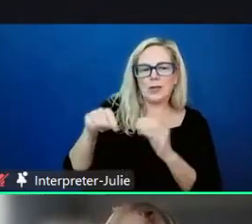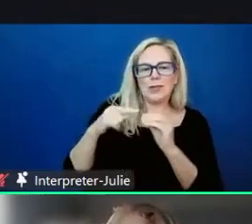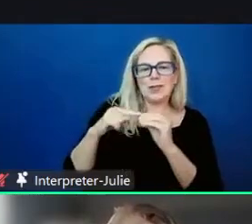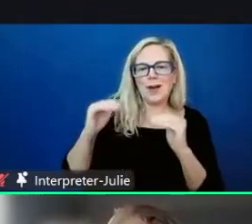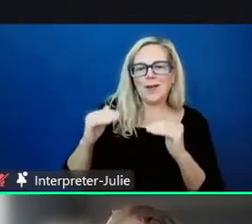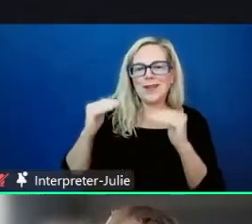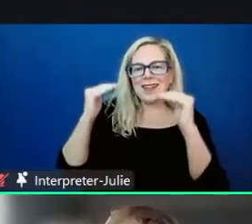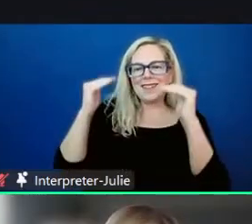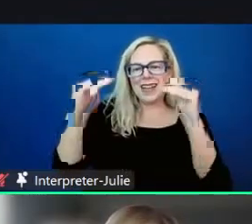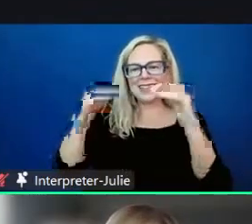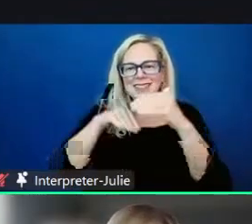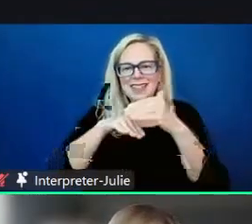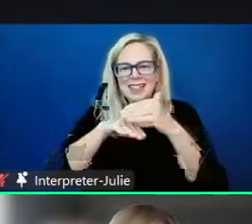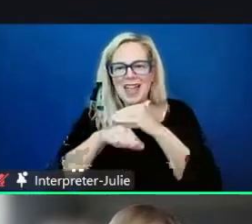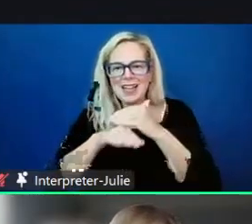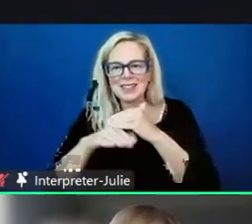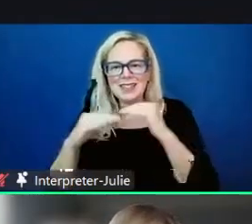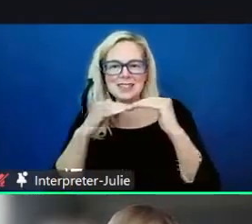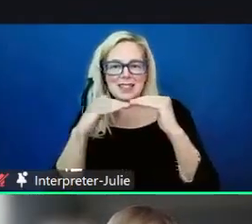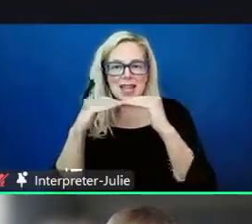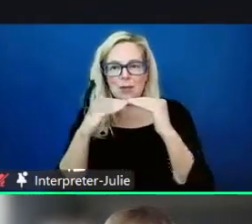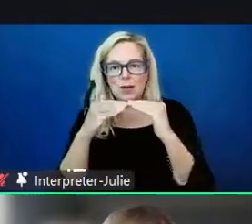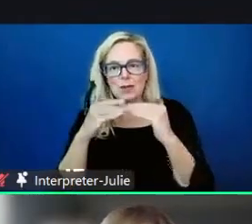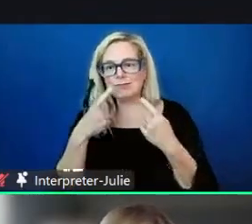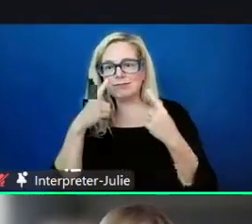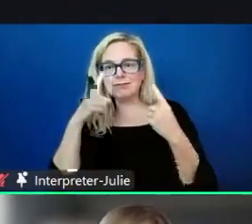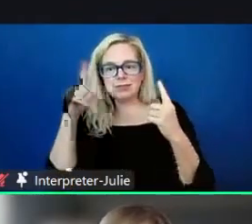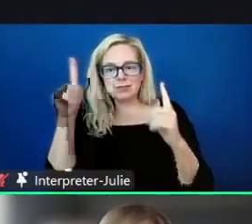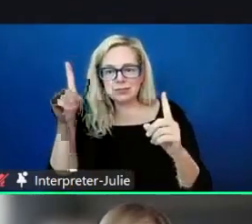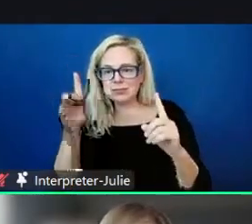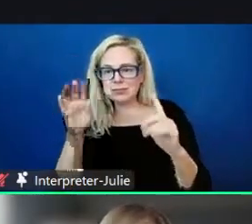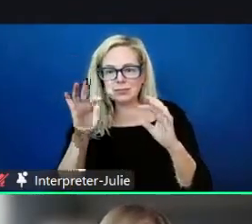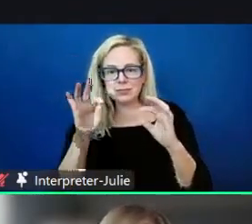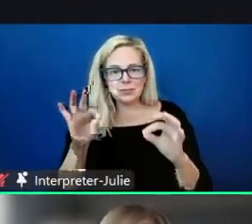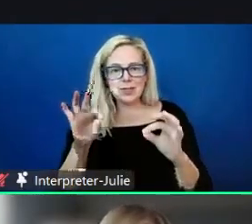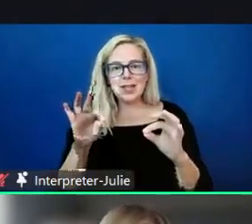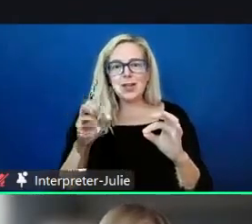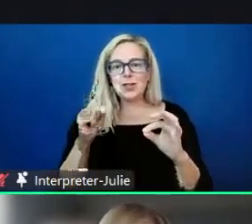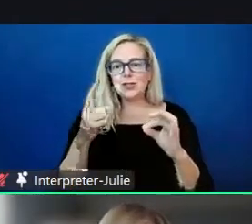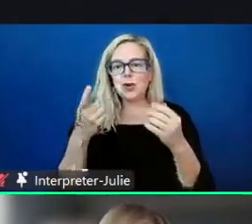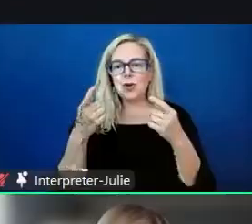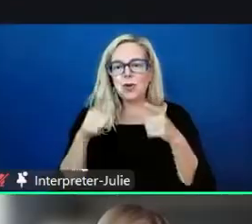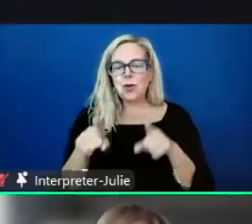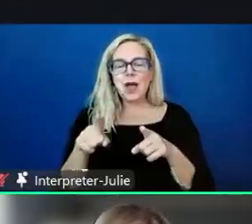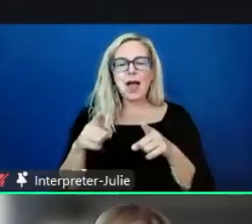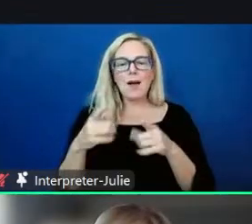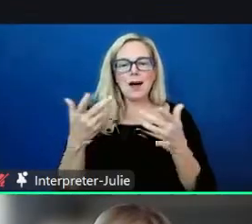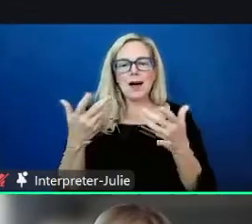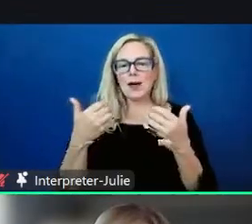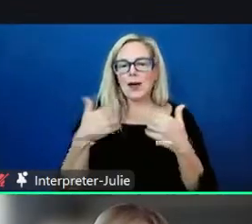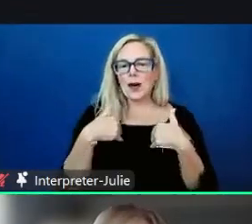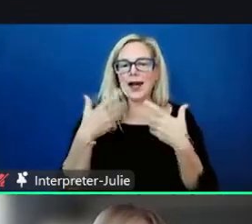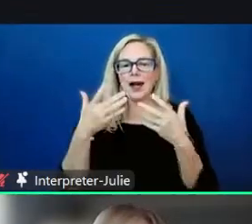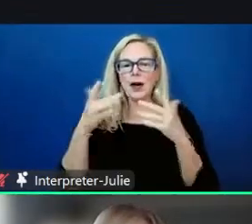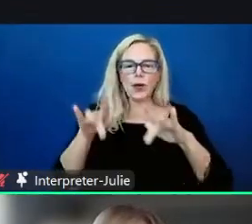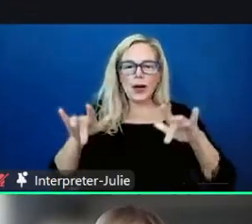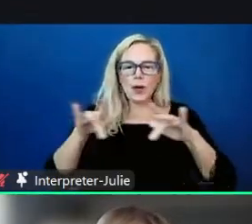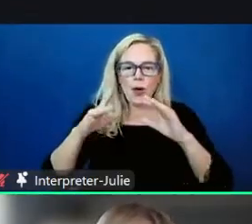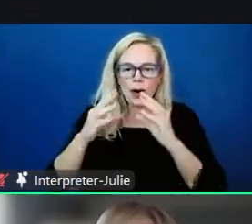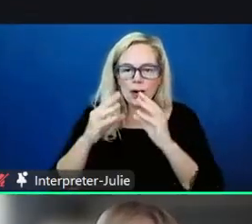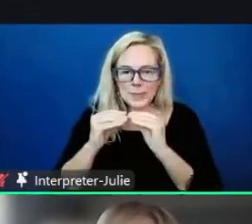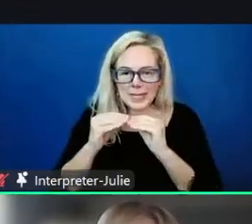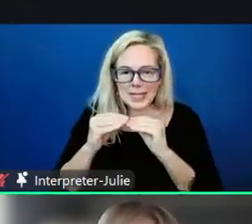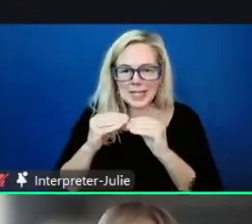It went over so well. We also have an intranet site, and so we house recordings of all of our meetings and all